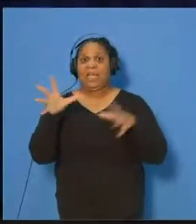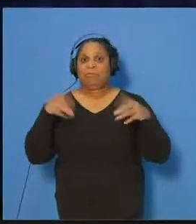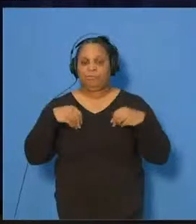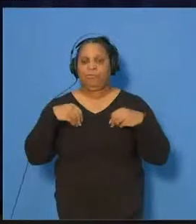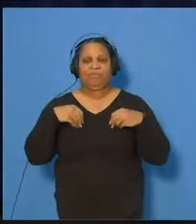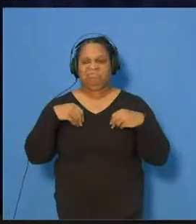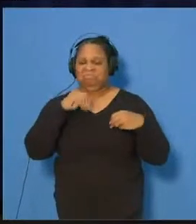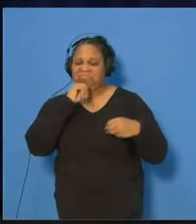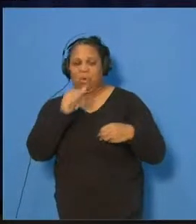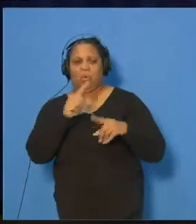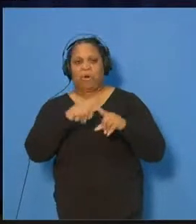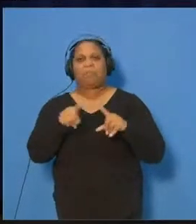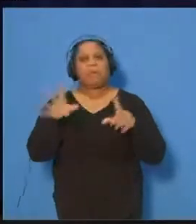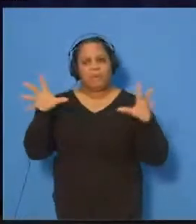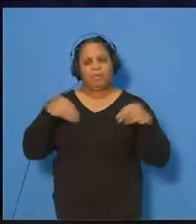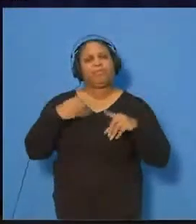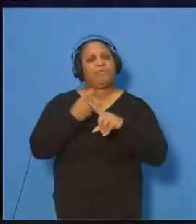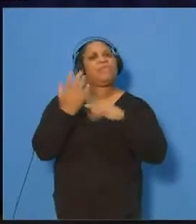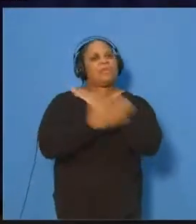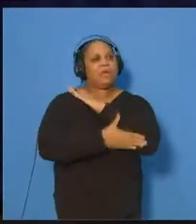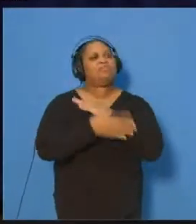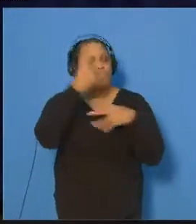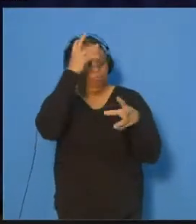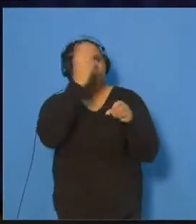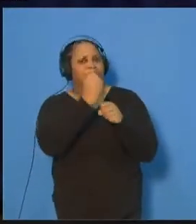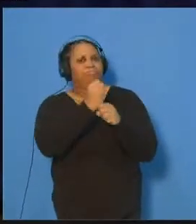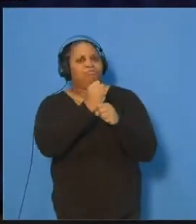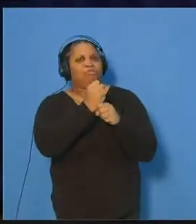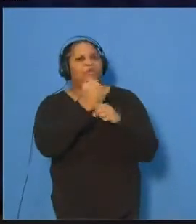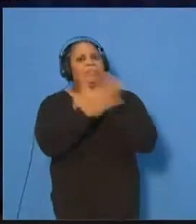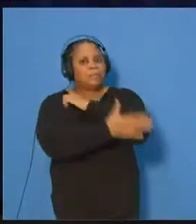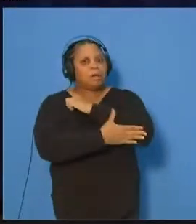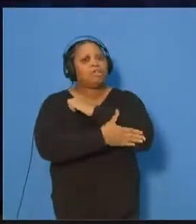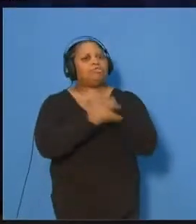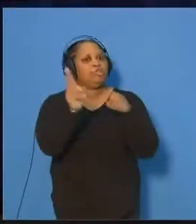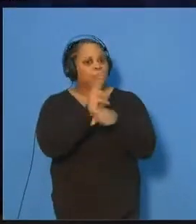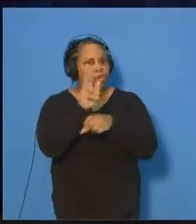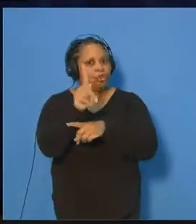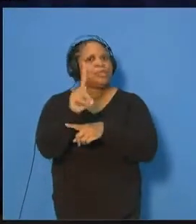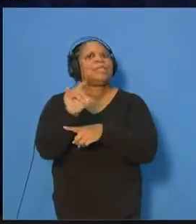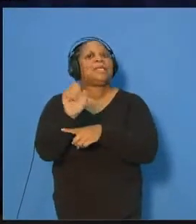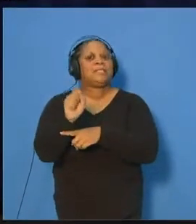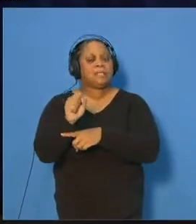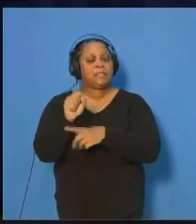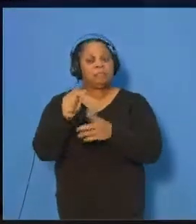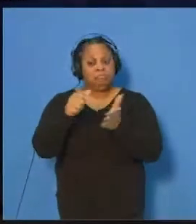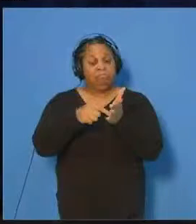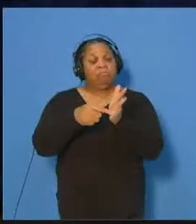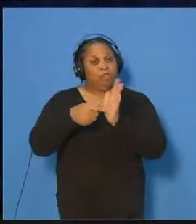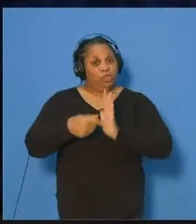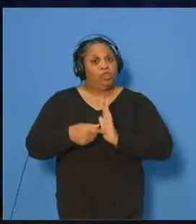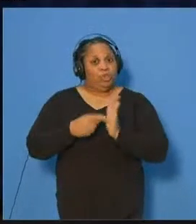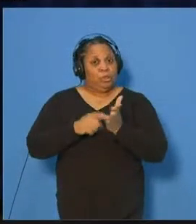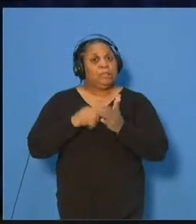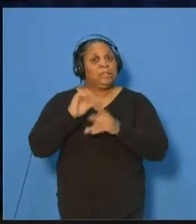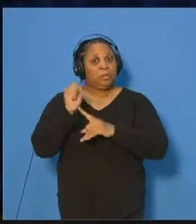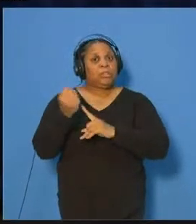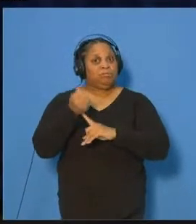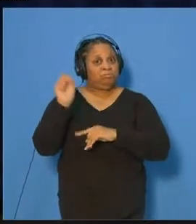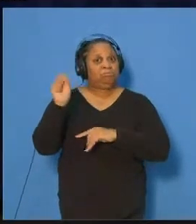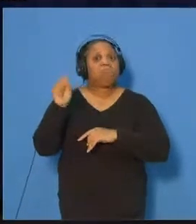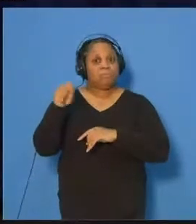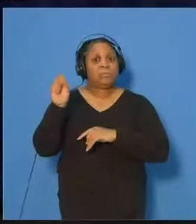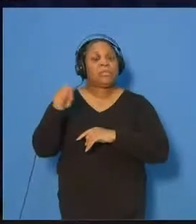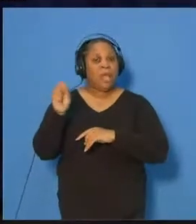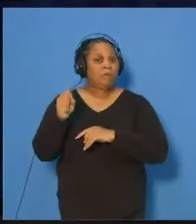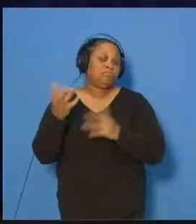approved from the country where they got them from, and they trusted them enough in order to use them. So I think what this has shown in this particular instance is, yes, we could